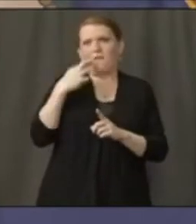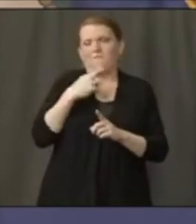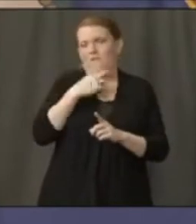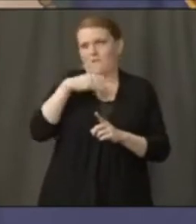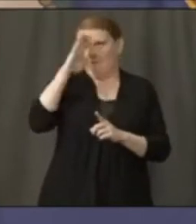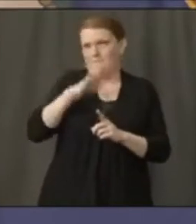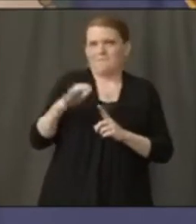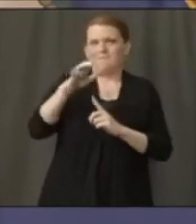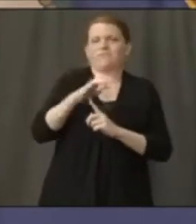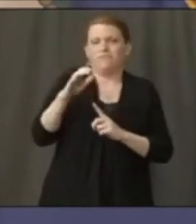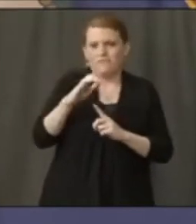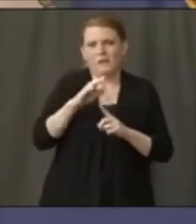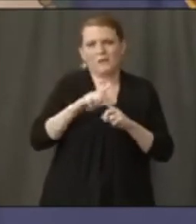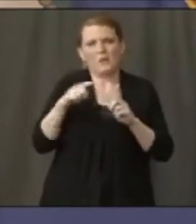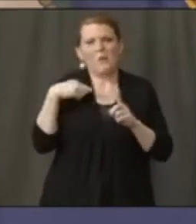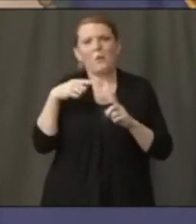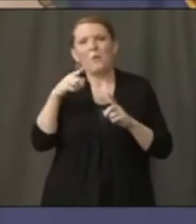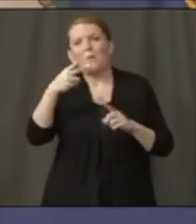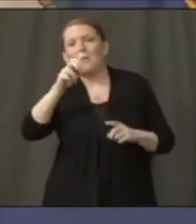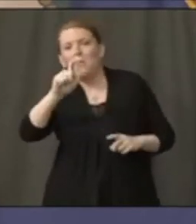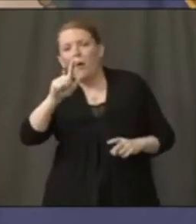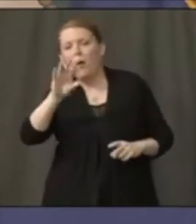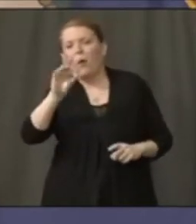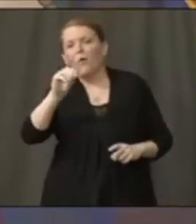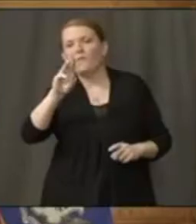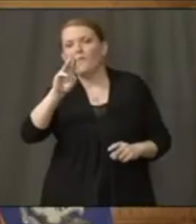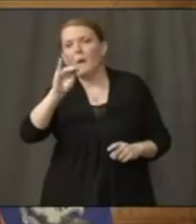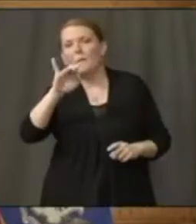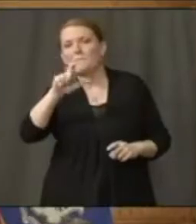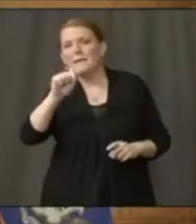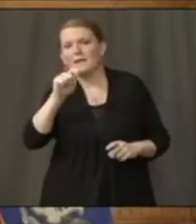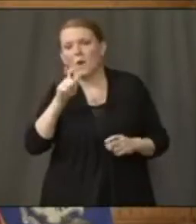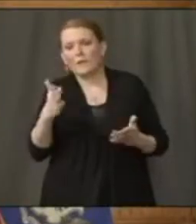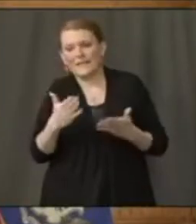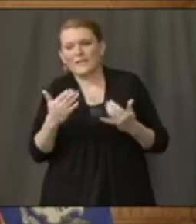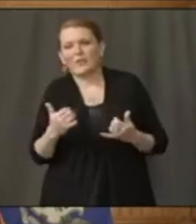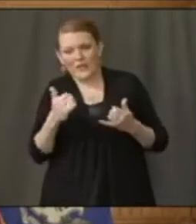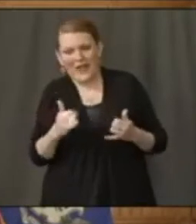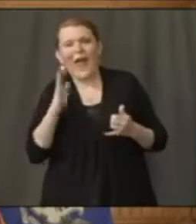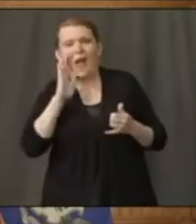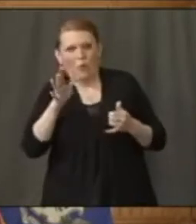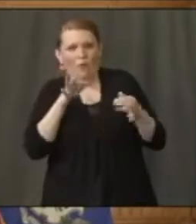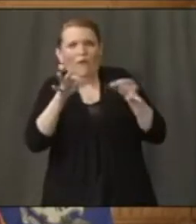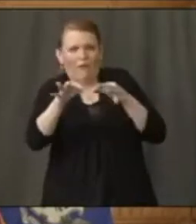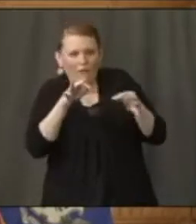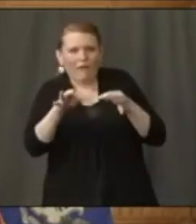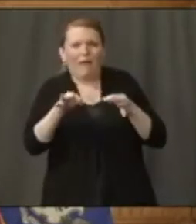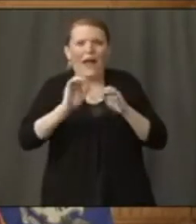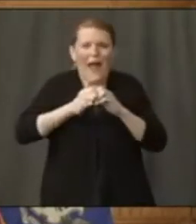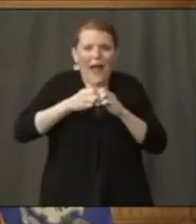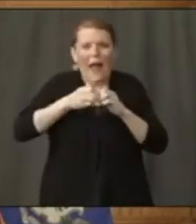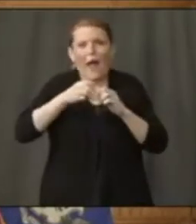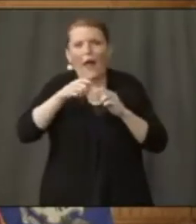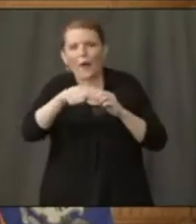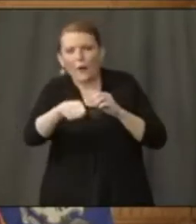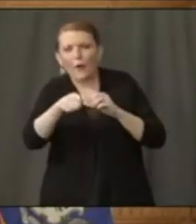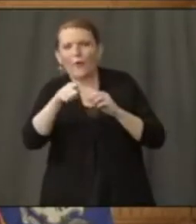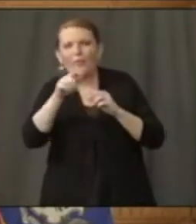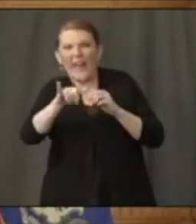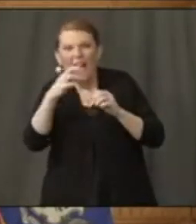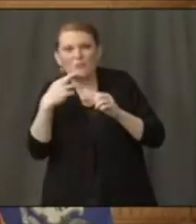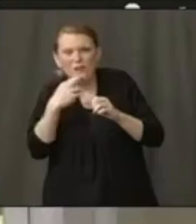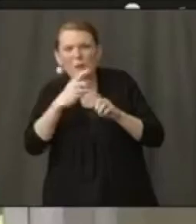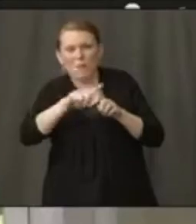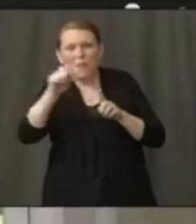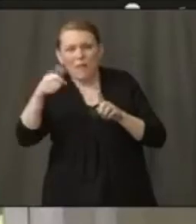week. Paul Formica. You can tell I need that barbershop, Governor. Good afternoon, sir, and thank